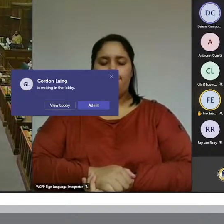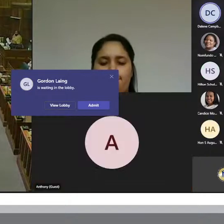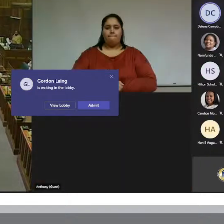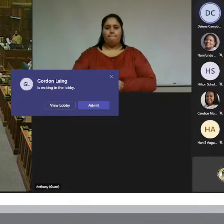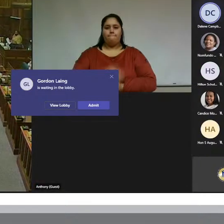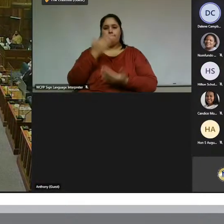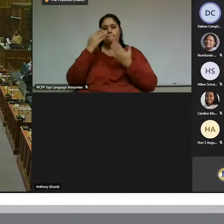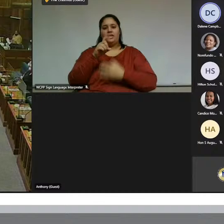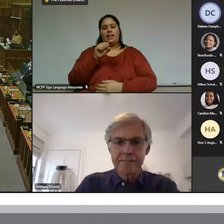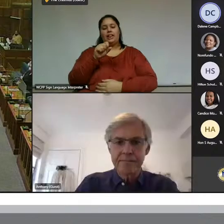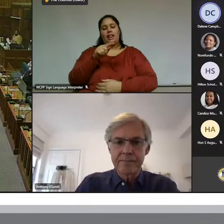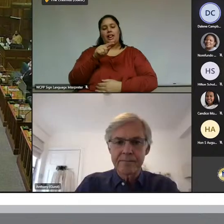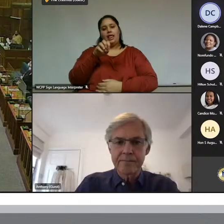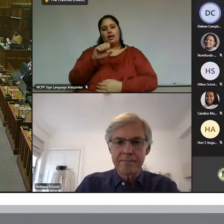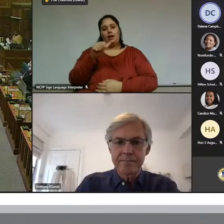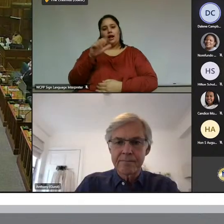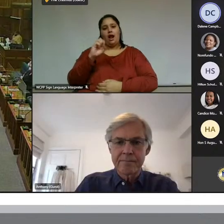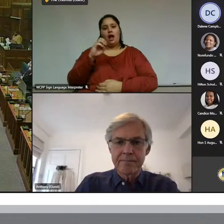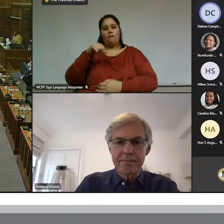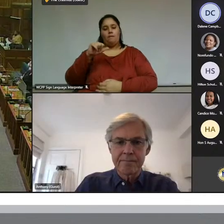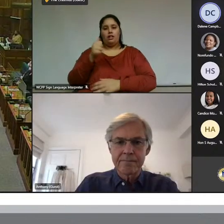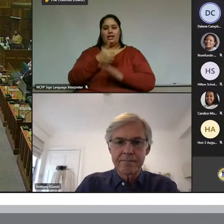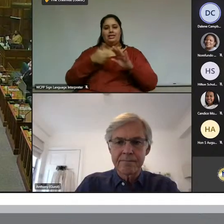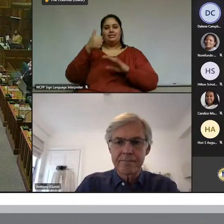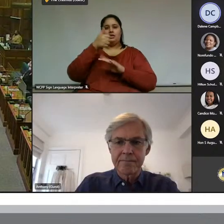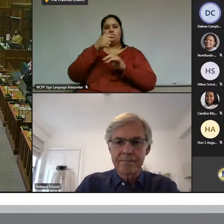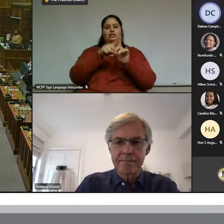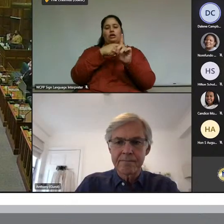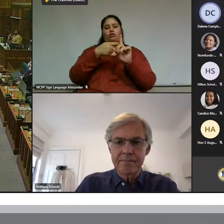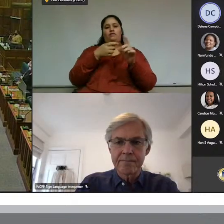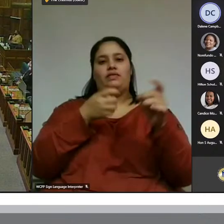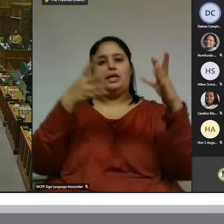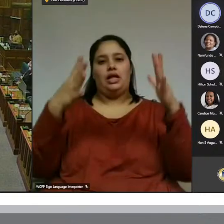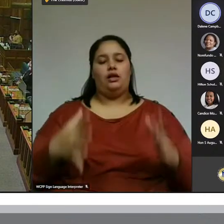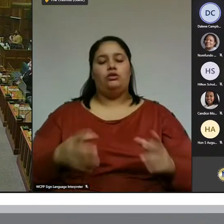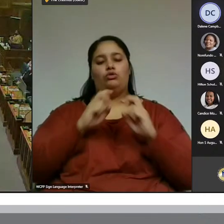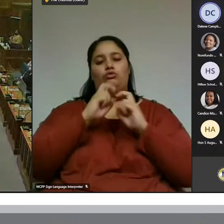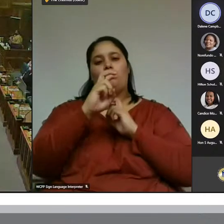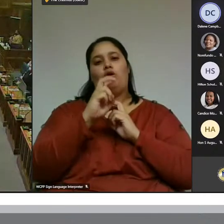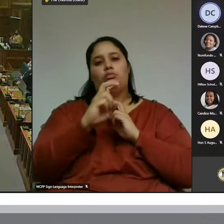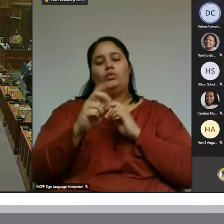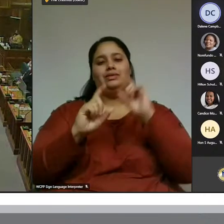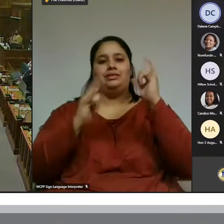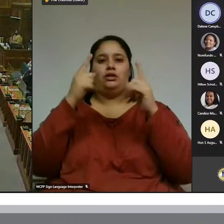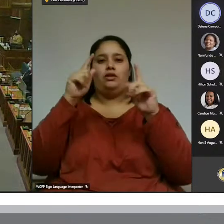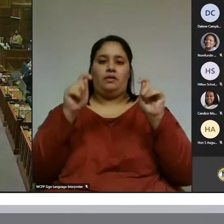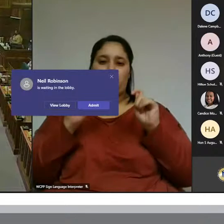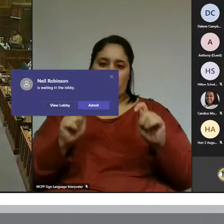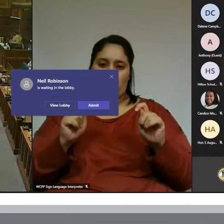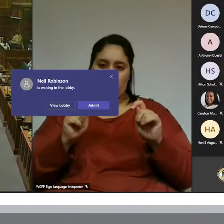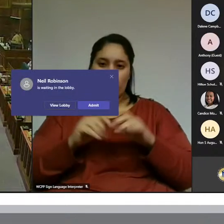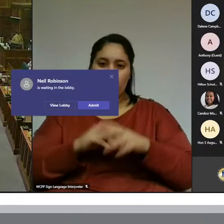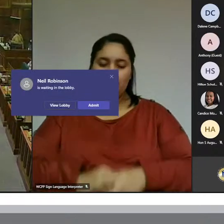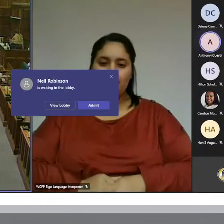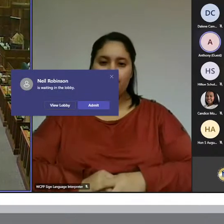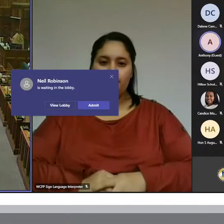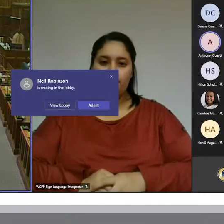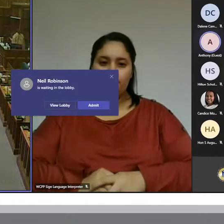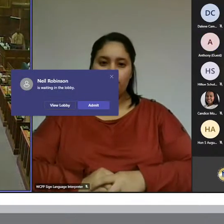Delian Campbell, Executive Director, Transport, for City of Cape Town.